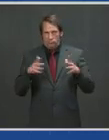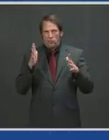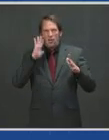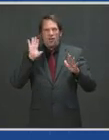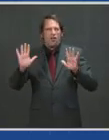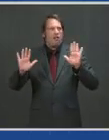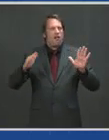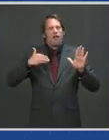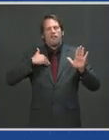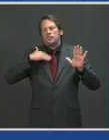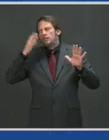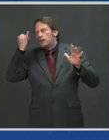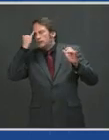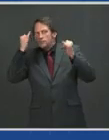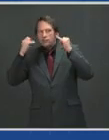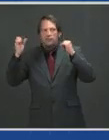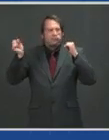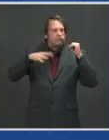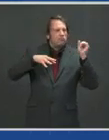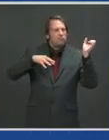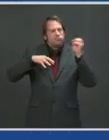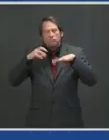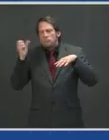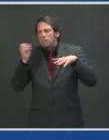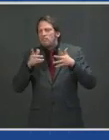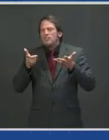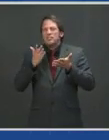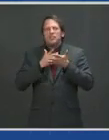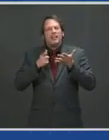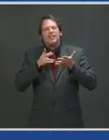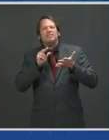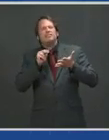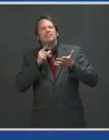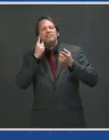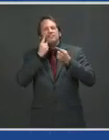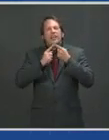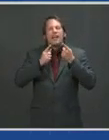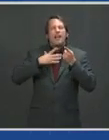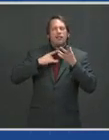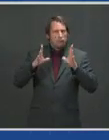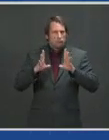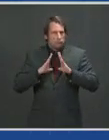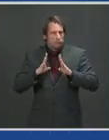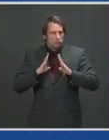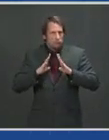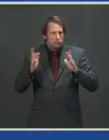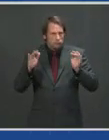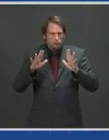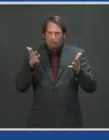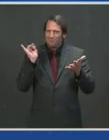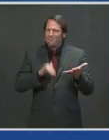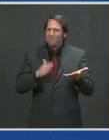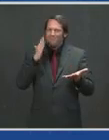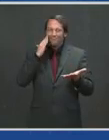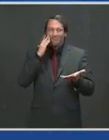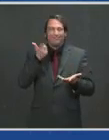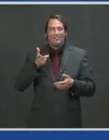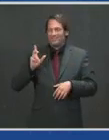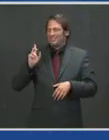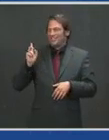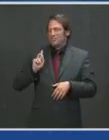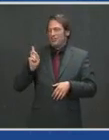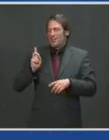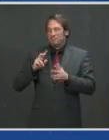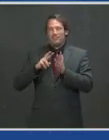they don't like about our plan. That's a good thing. That's the American way. That's the way democracy works. Debate